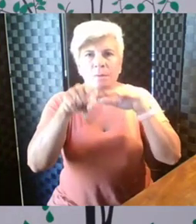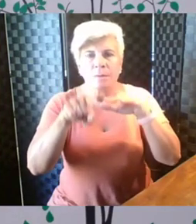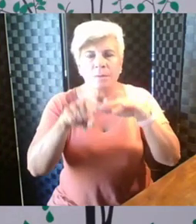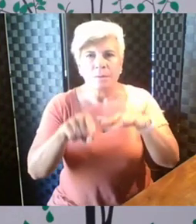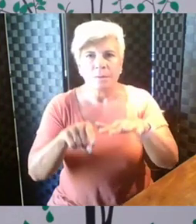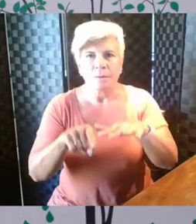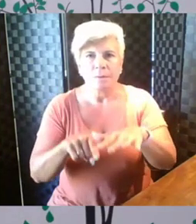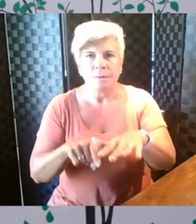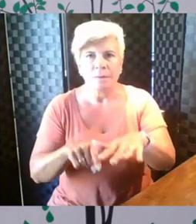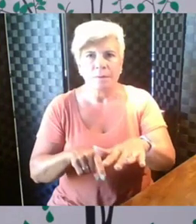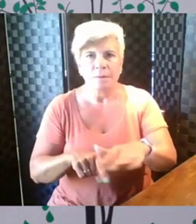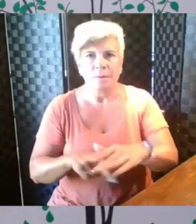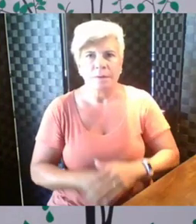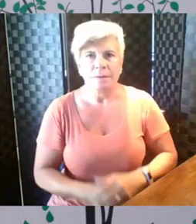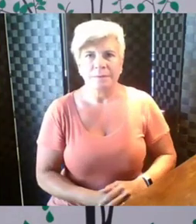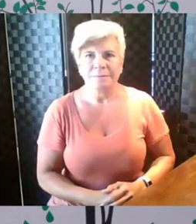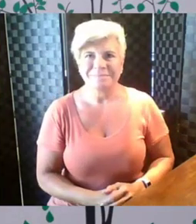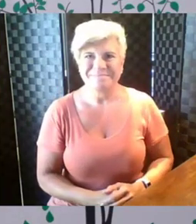Exhale. All